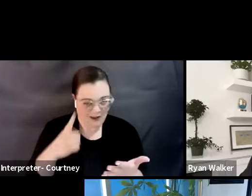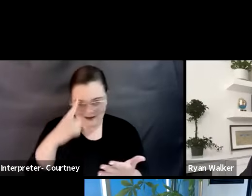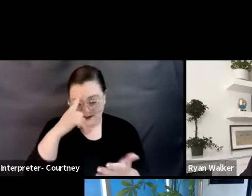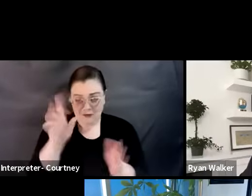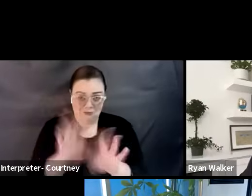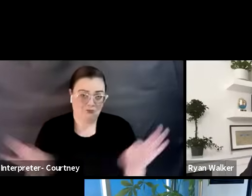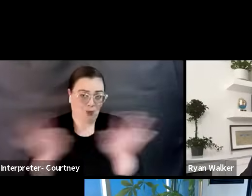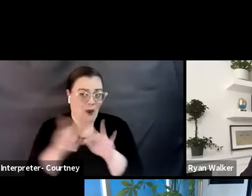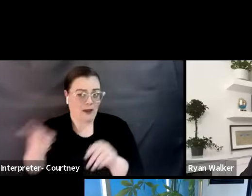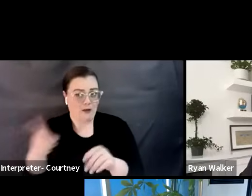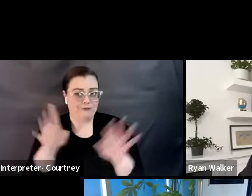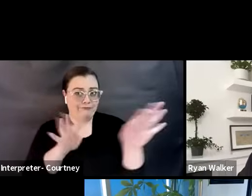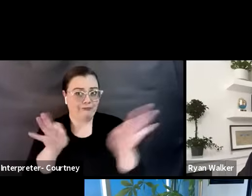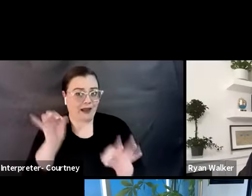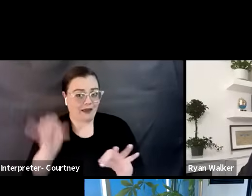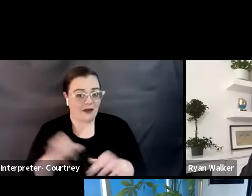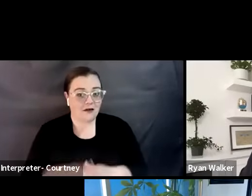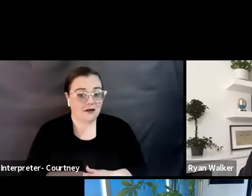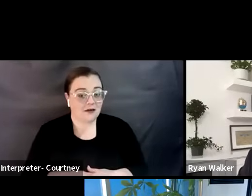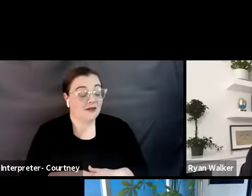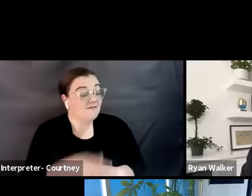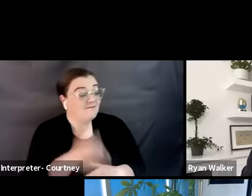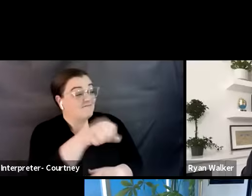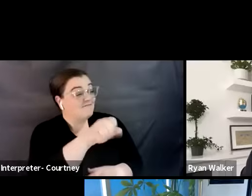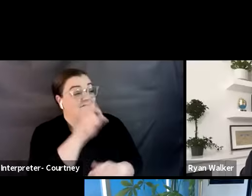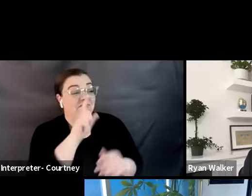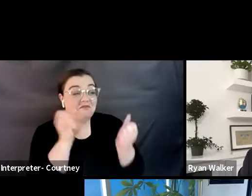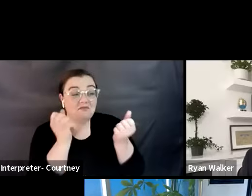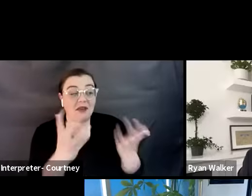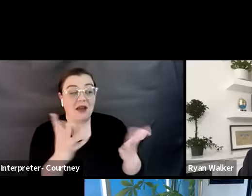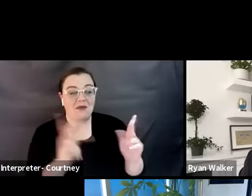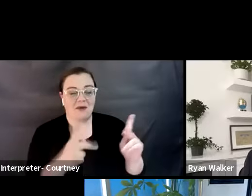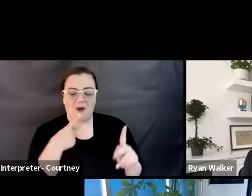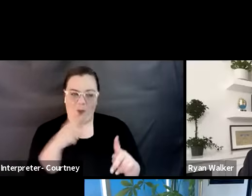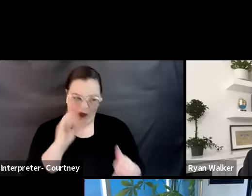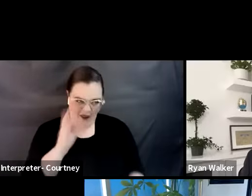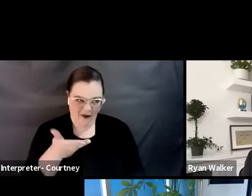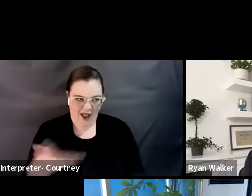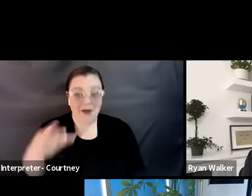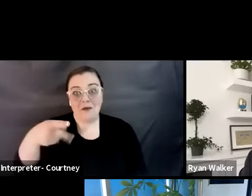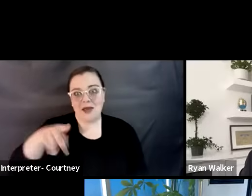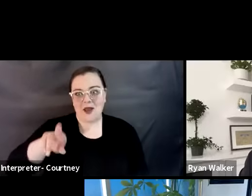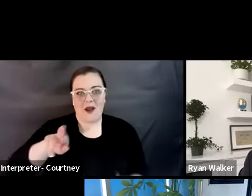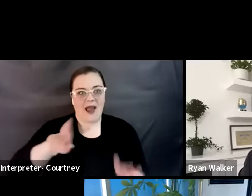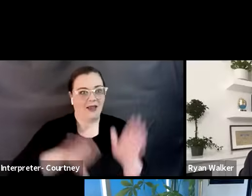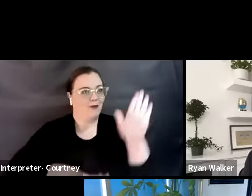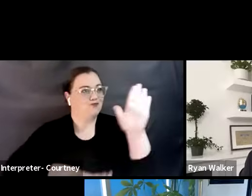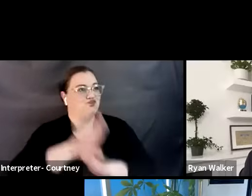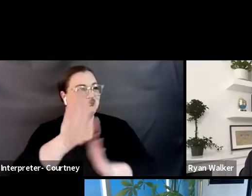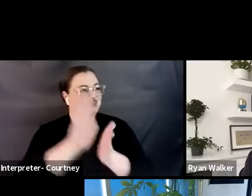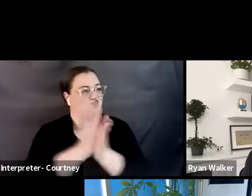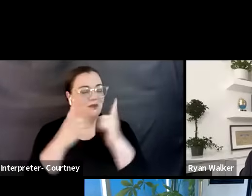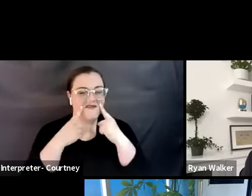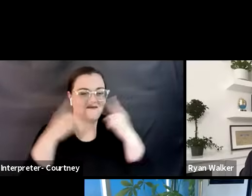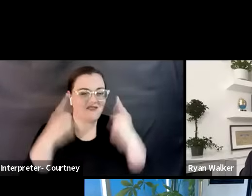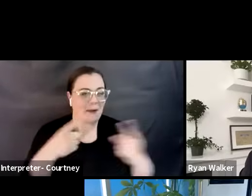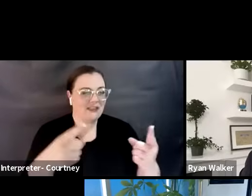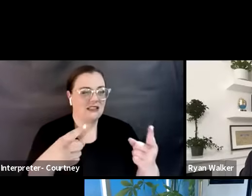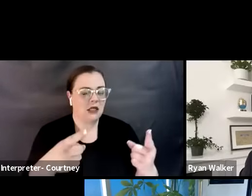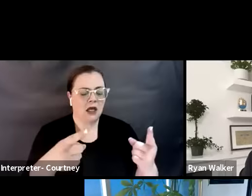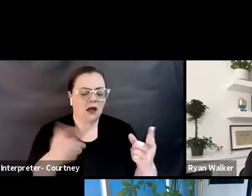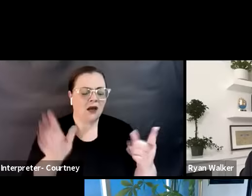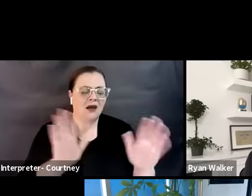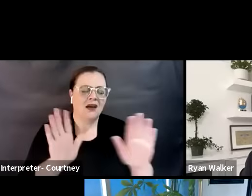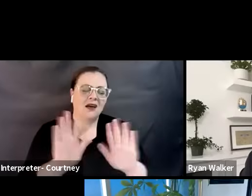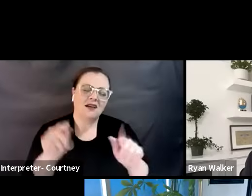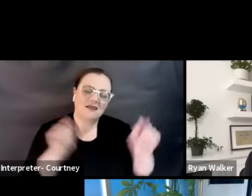And everybody thinks that, I'm going to get a publicist that's going to make me famous, and it's like, no. We are, as I said